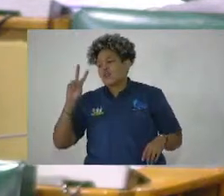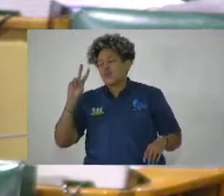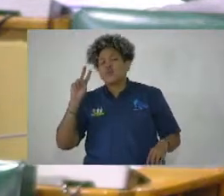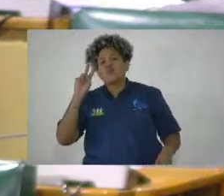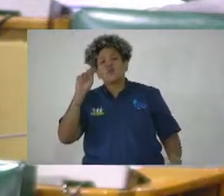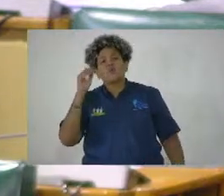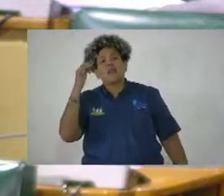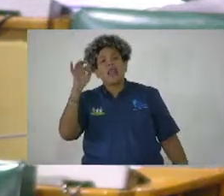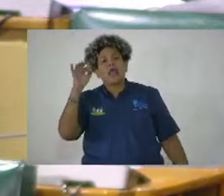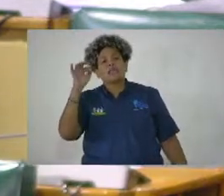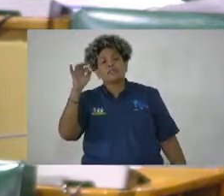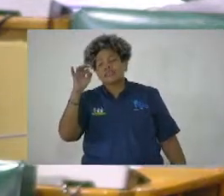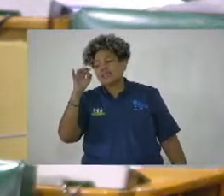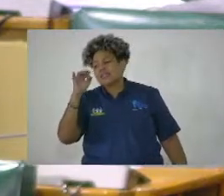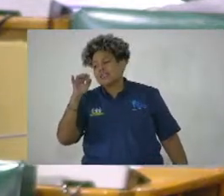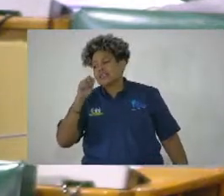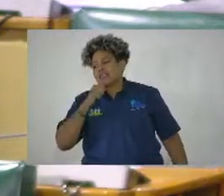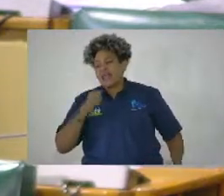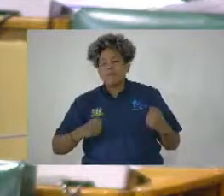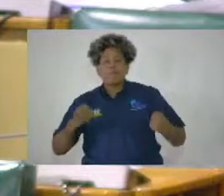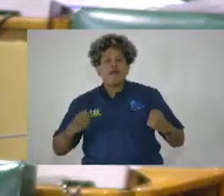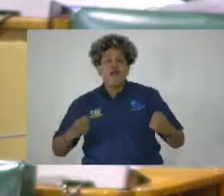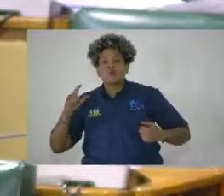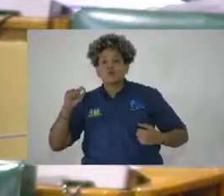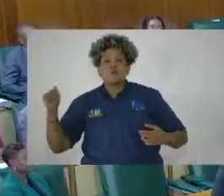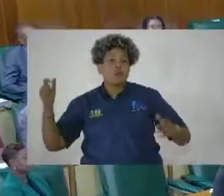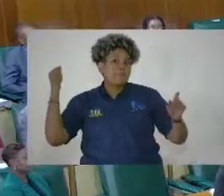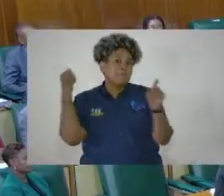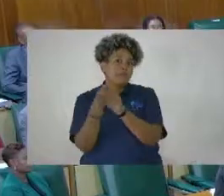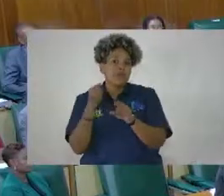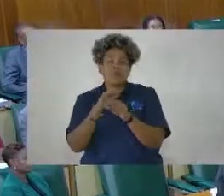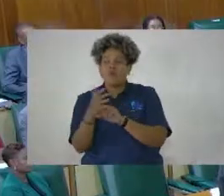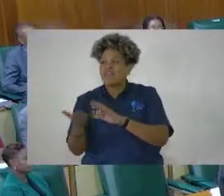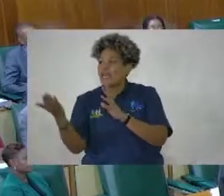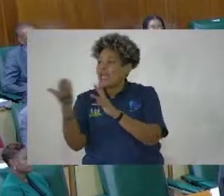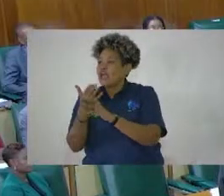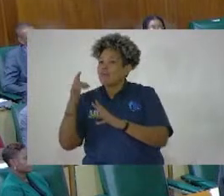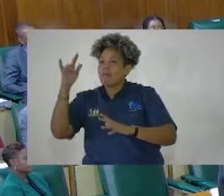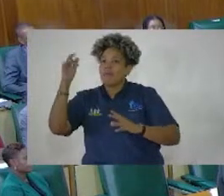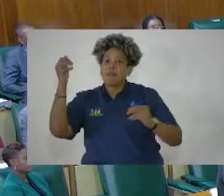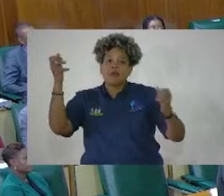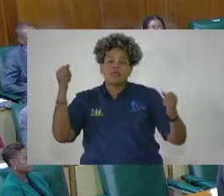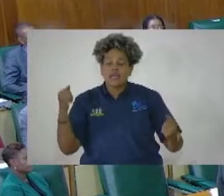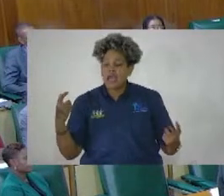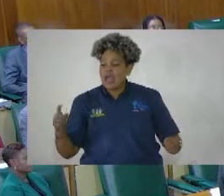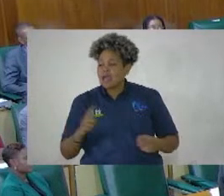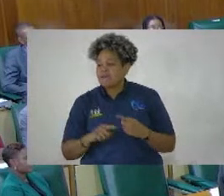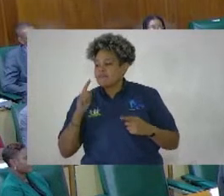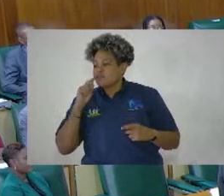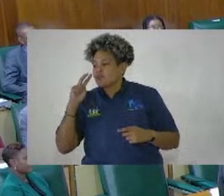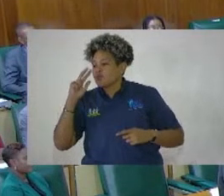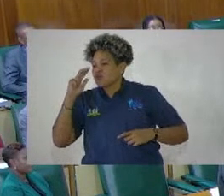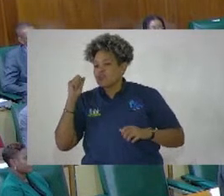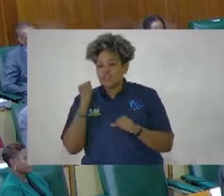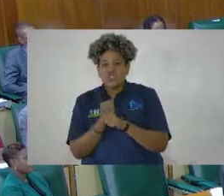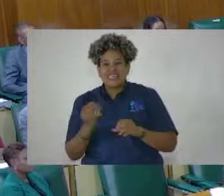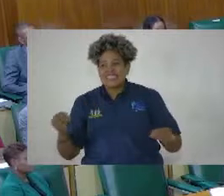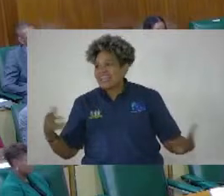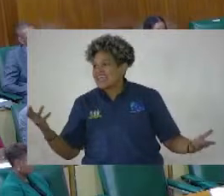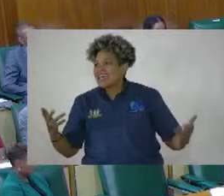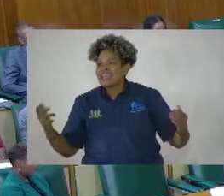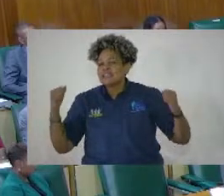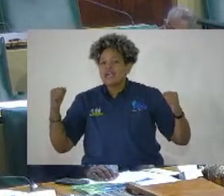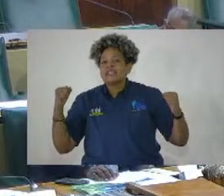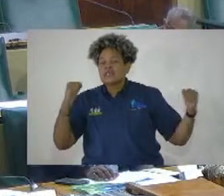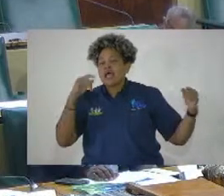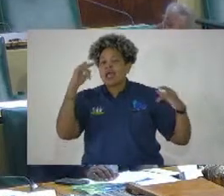2019. And of course, March 2020 was COVID and interrupted airport revenues for the next 2 or 3 fiscal years. So